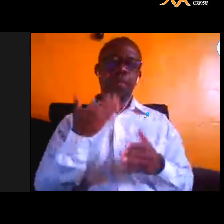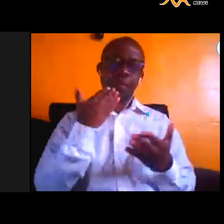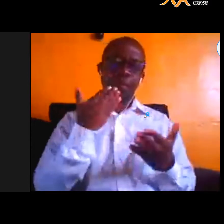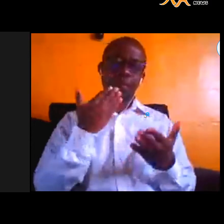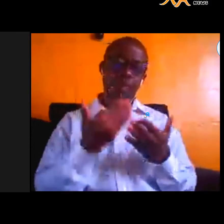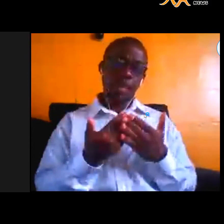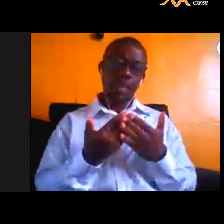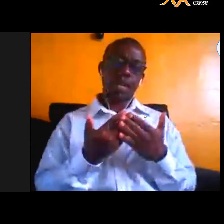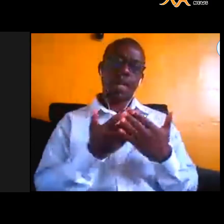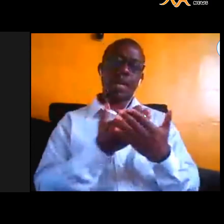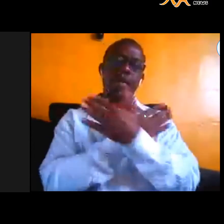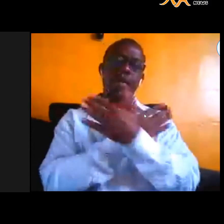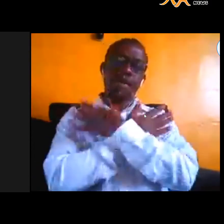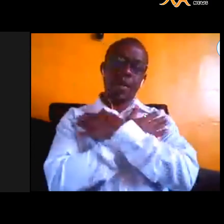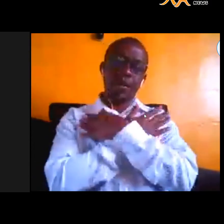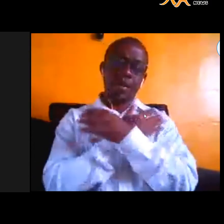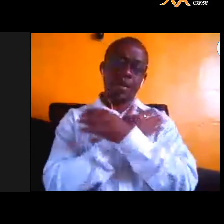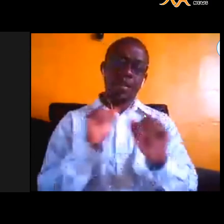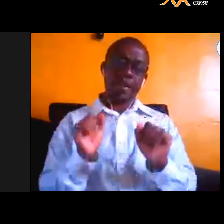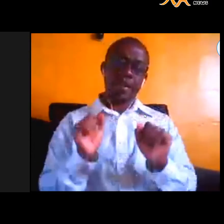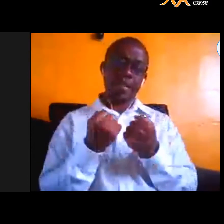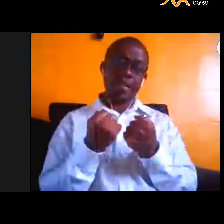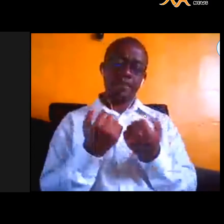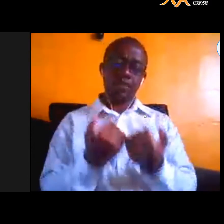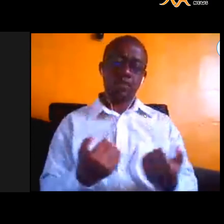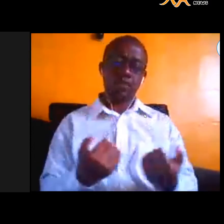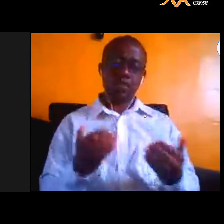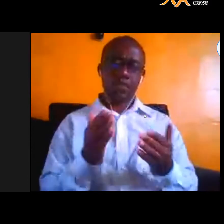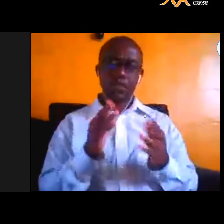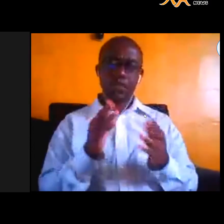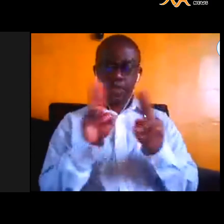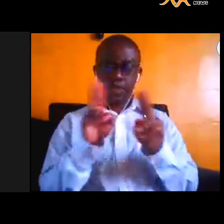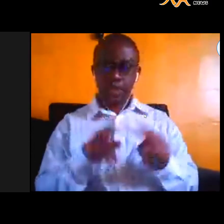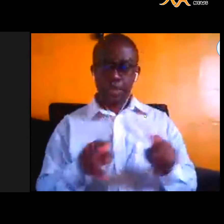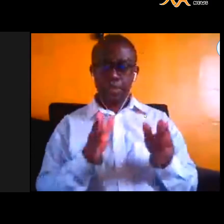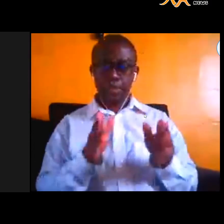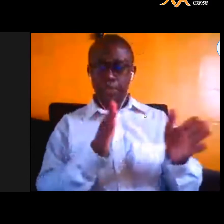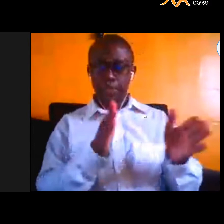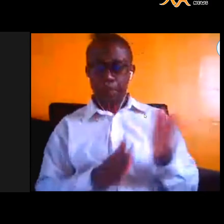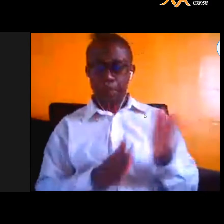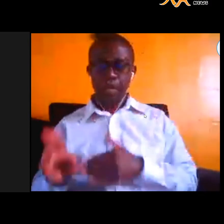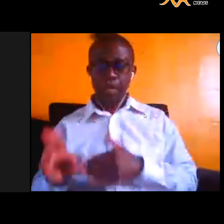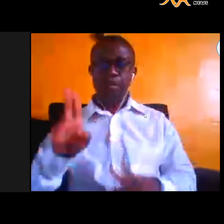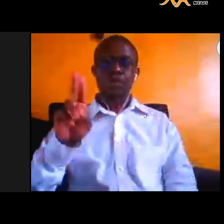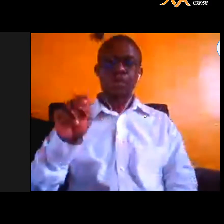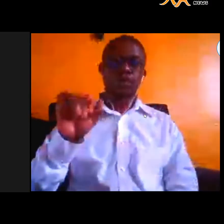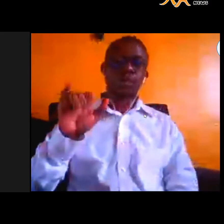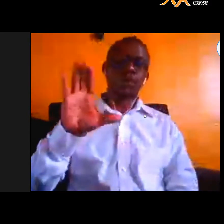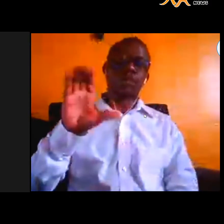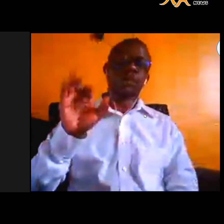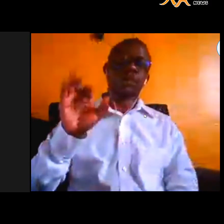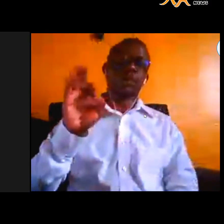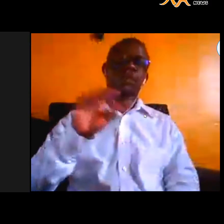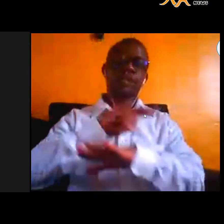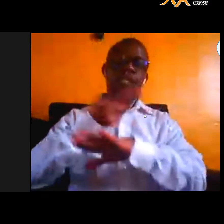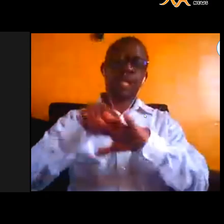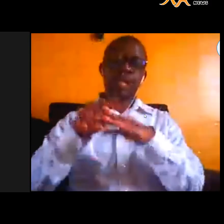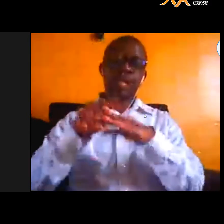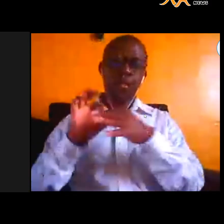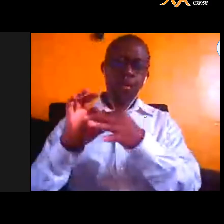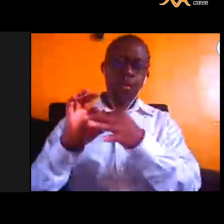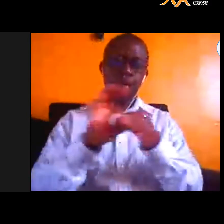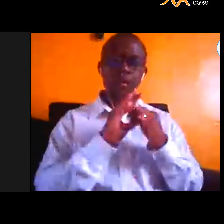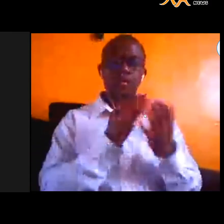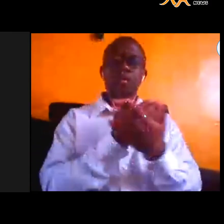partners, Save the Children International, Plan, UNICEF, the National Coalition partners who make